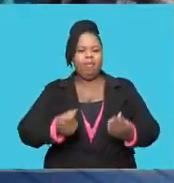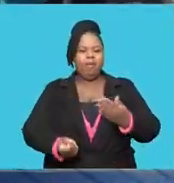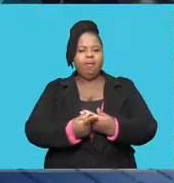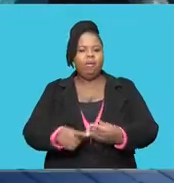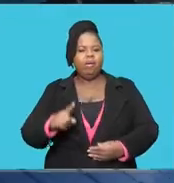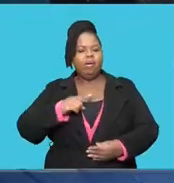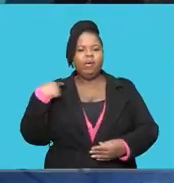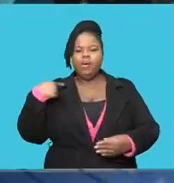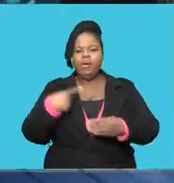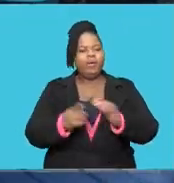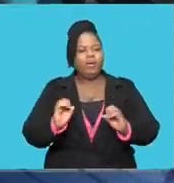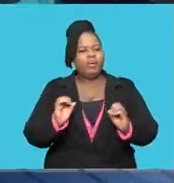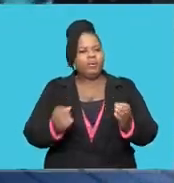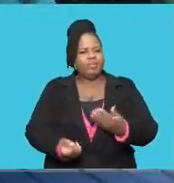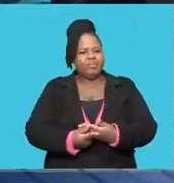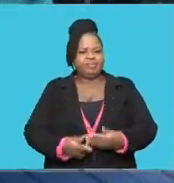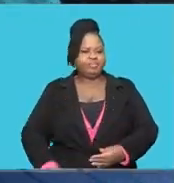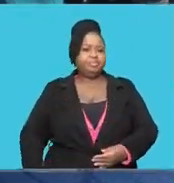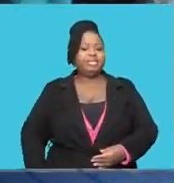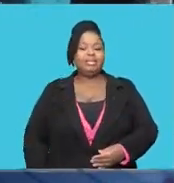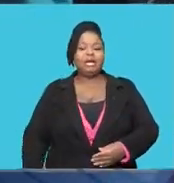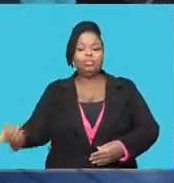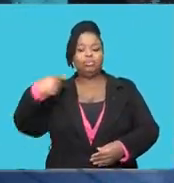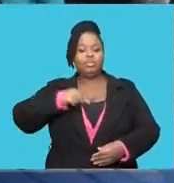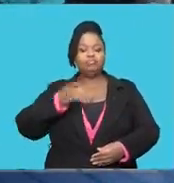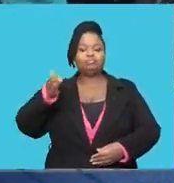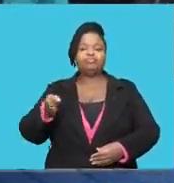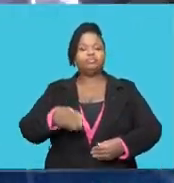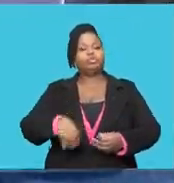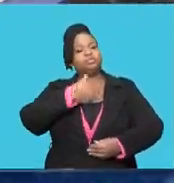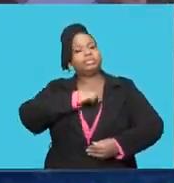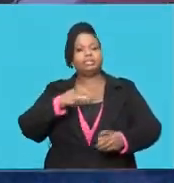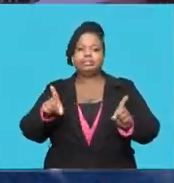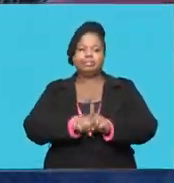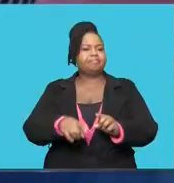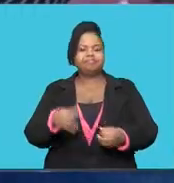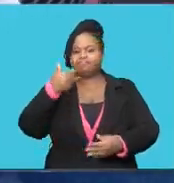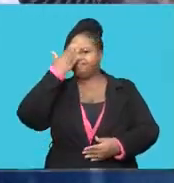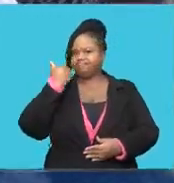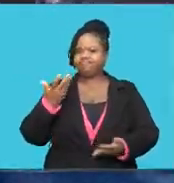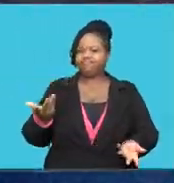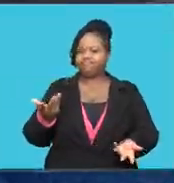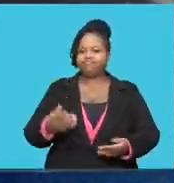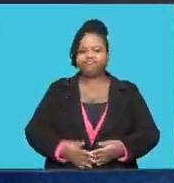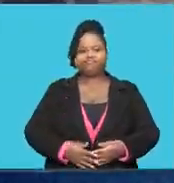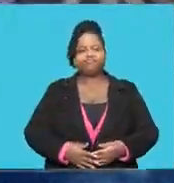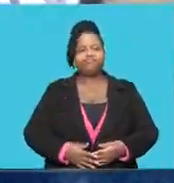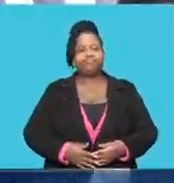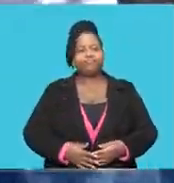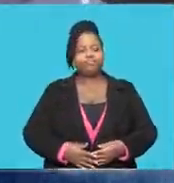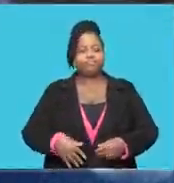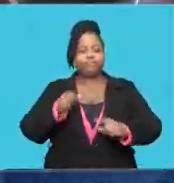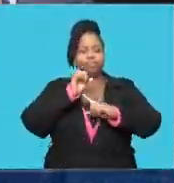Because of so far so good, nothing is happening, you understand? And then we've been going to Imisebenzi, still the same, they don't know nothing about us. Isaac of